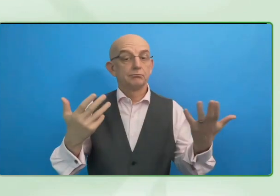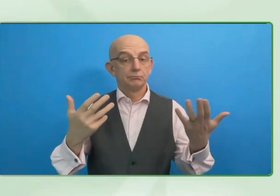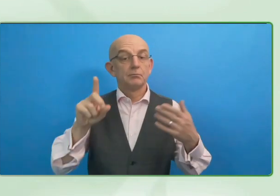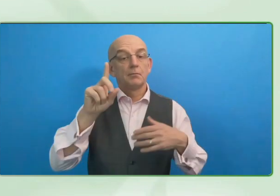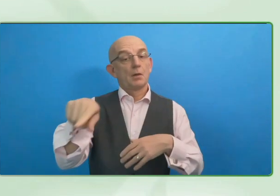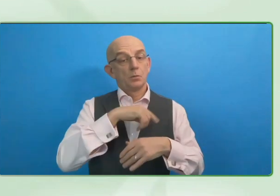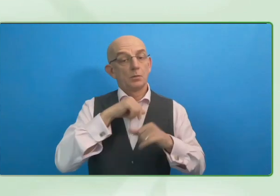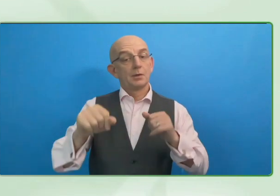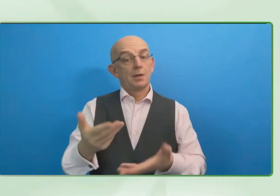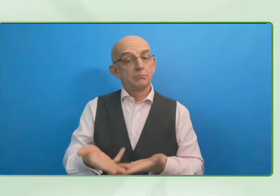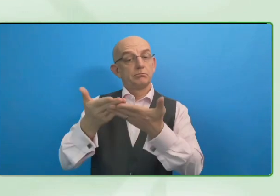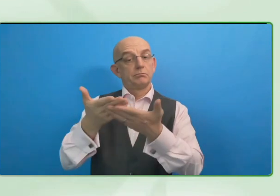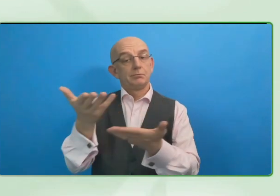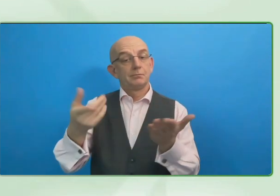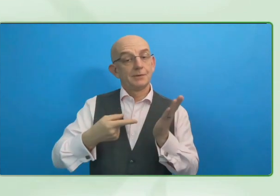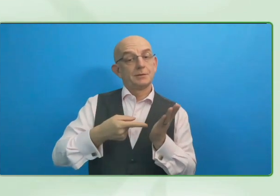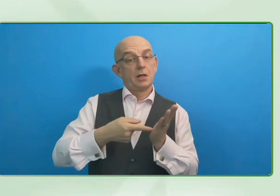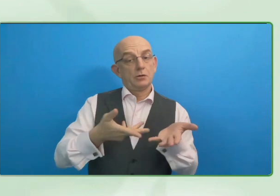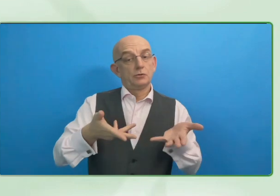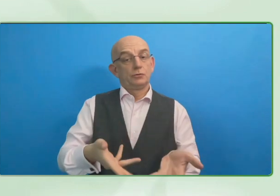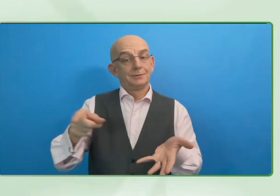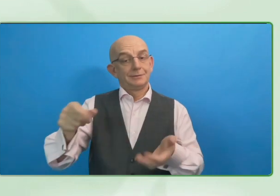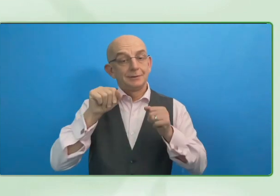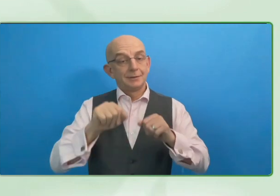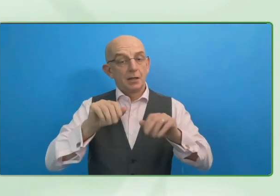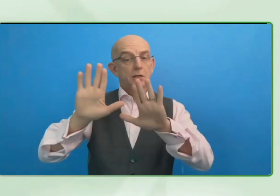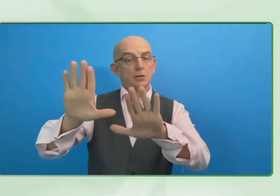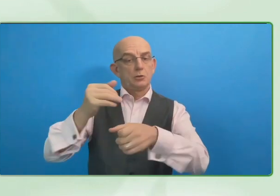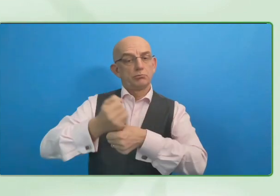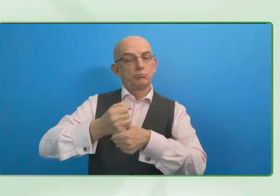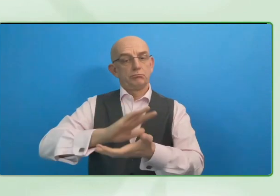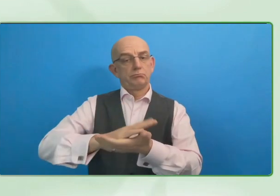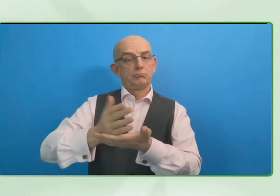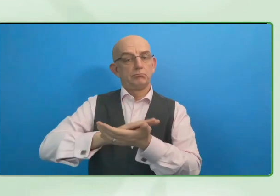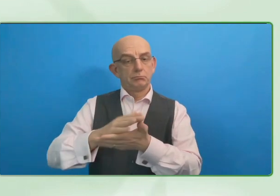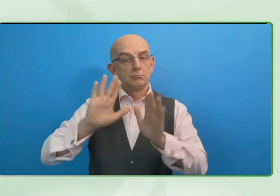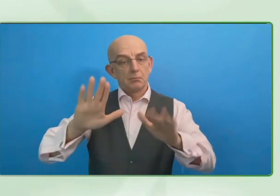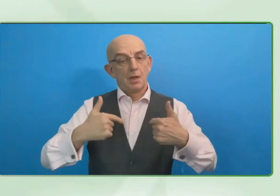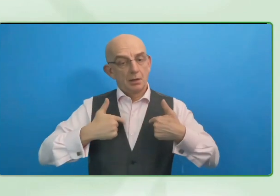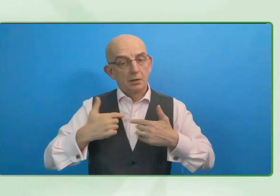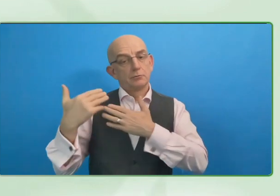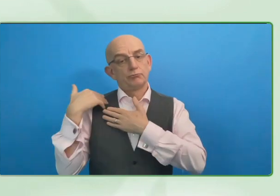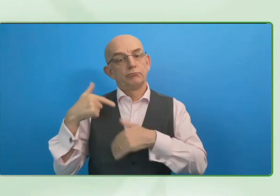on their work, and we can take care of the technology. So basically, they don't need to